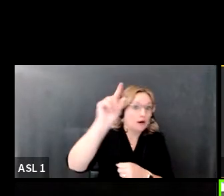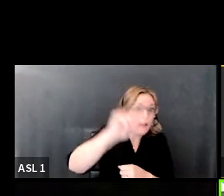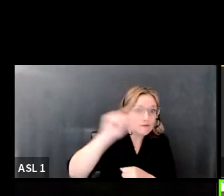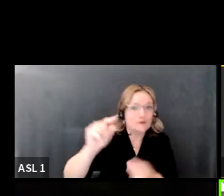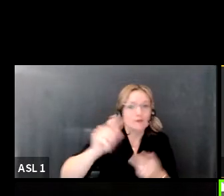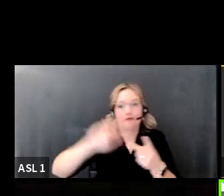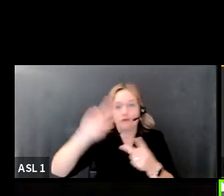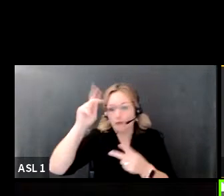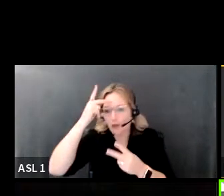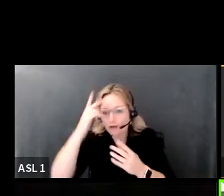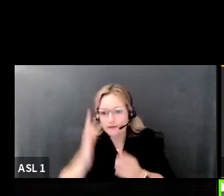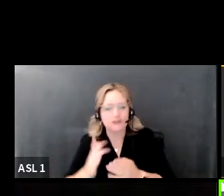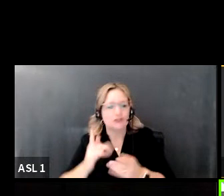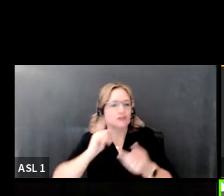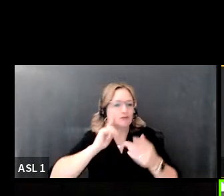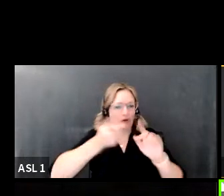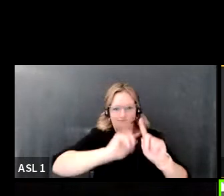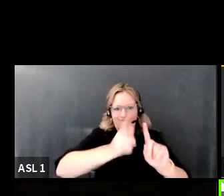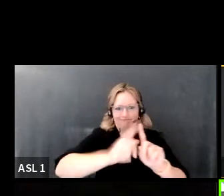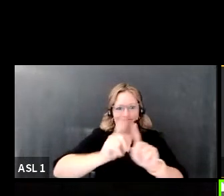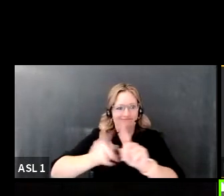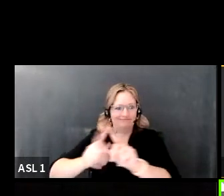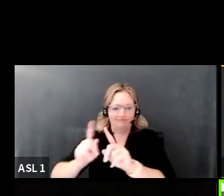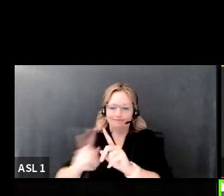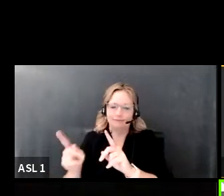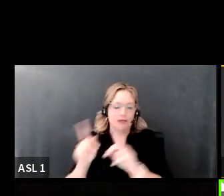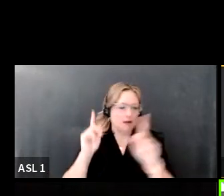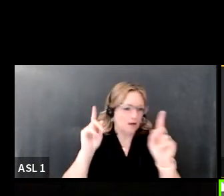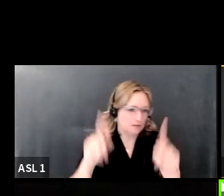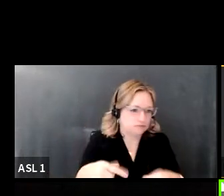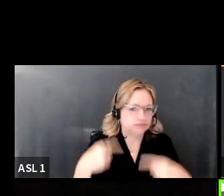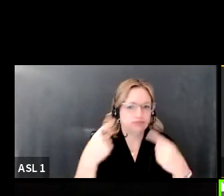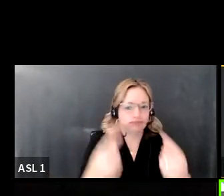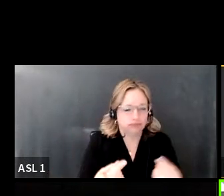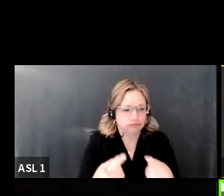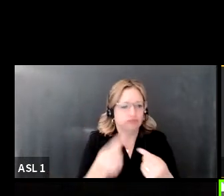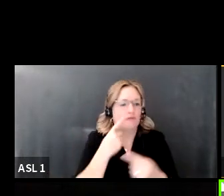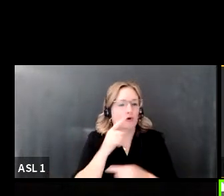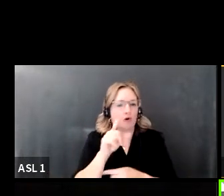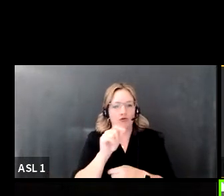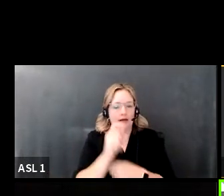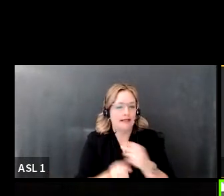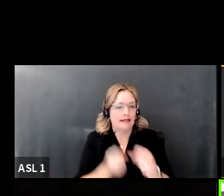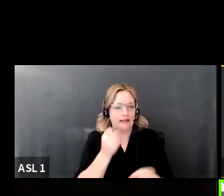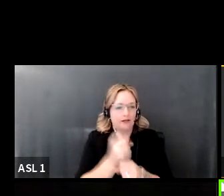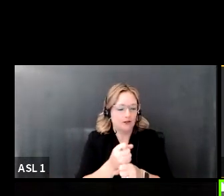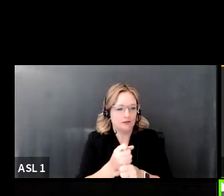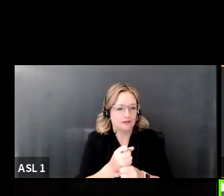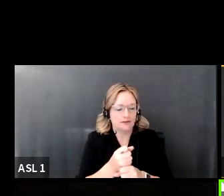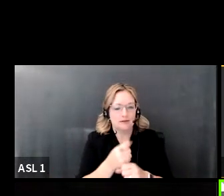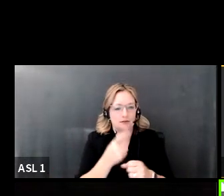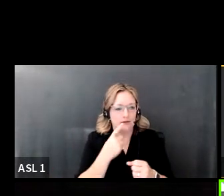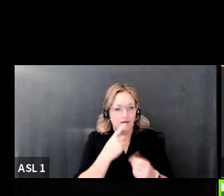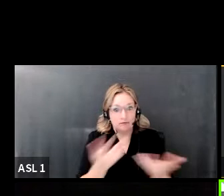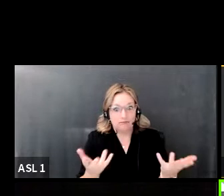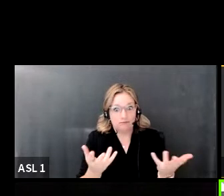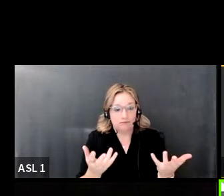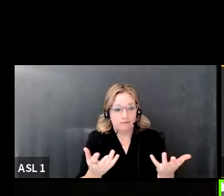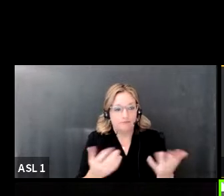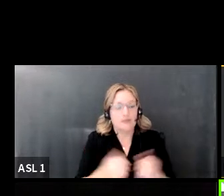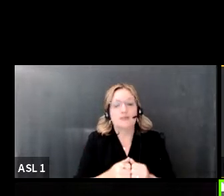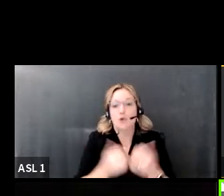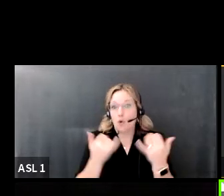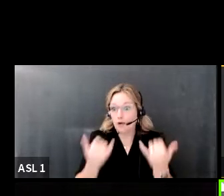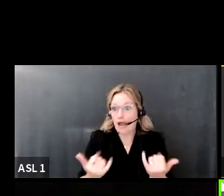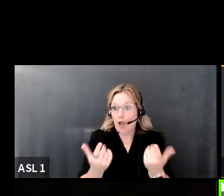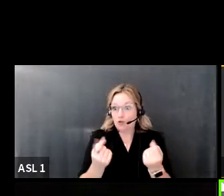institutions has been an ongoing trend for over two decades in every western-based democracy in society now what are we doing